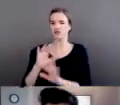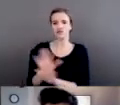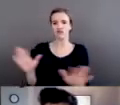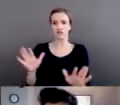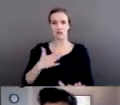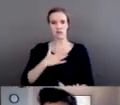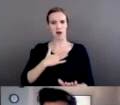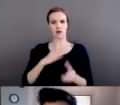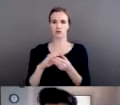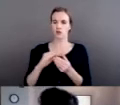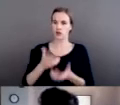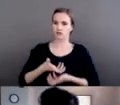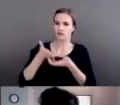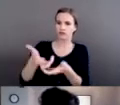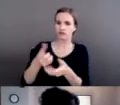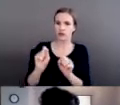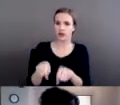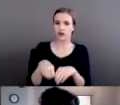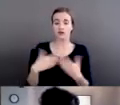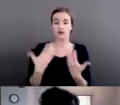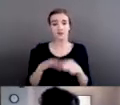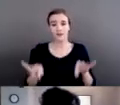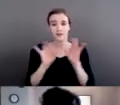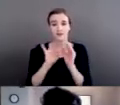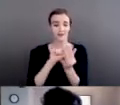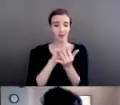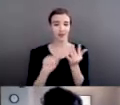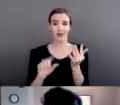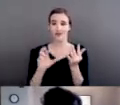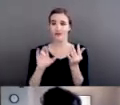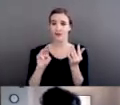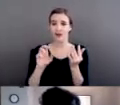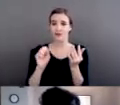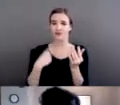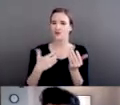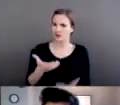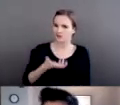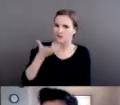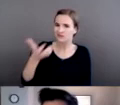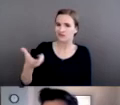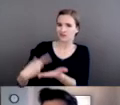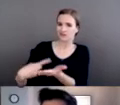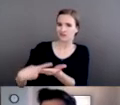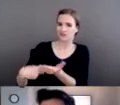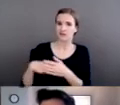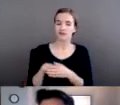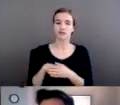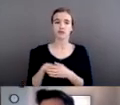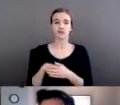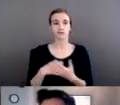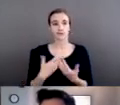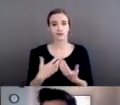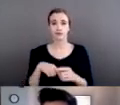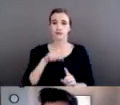These types of crimes with others. It's also, you know, important to talk about this stuff because